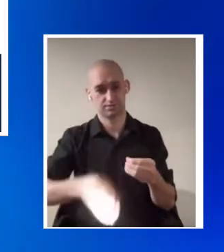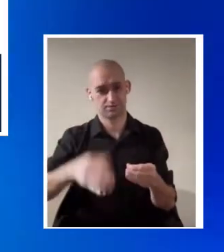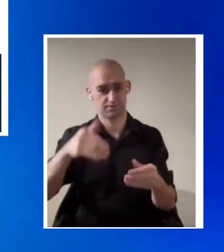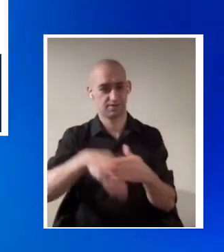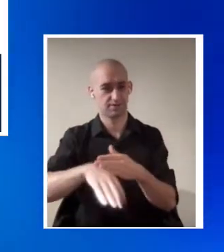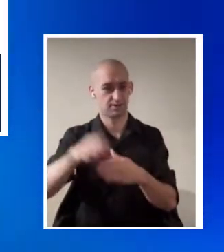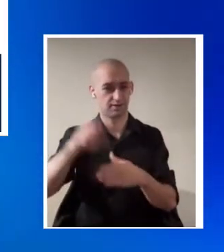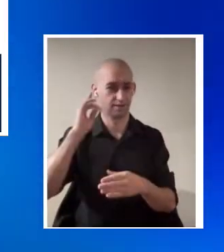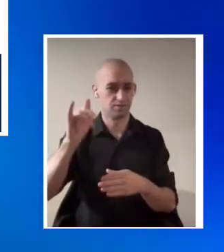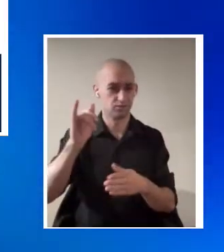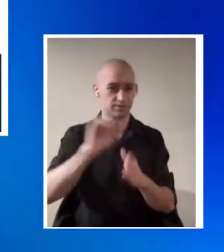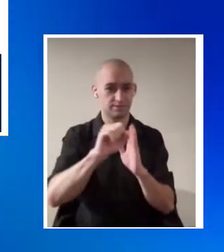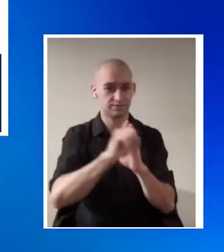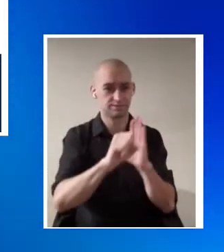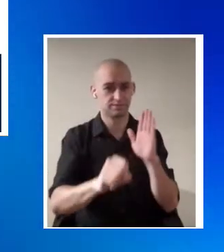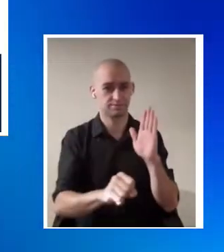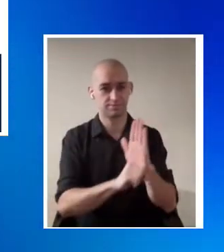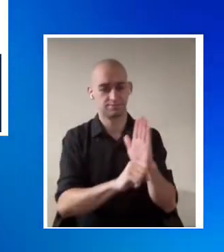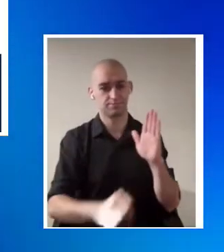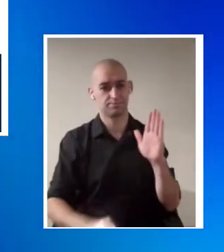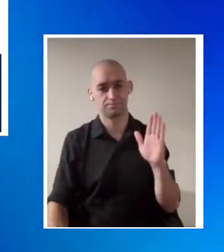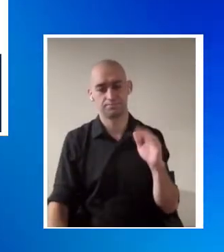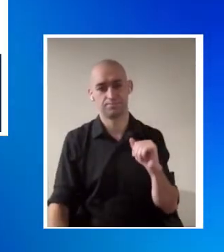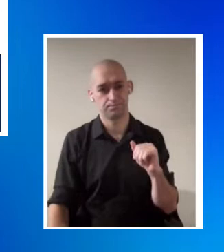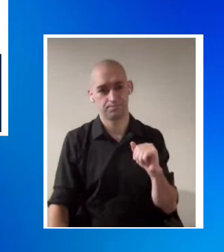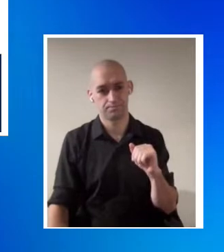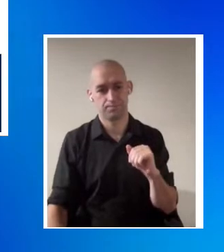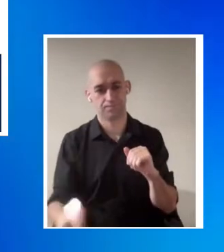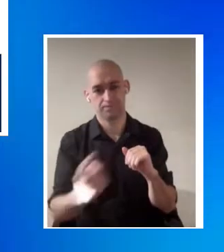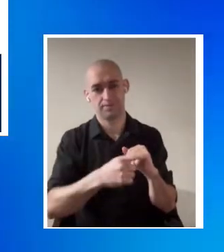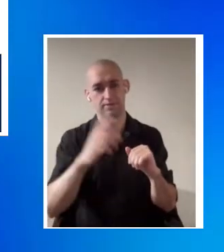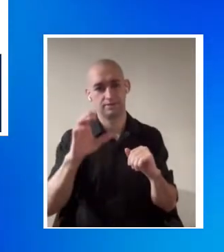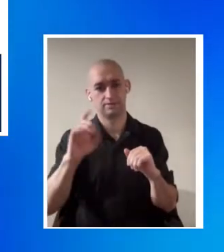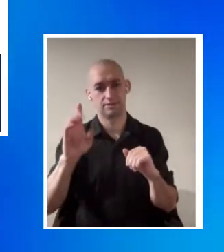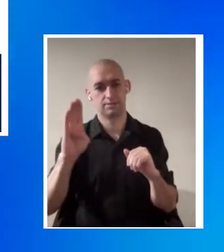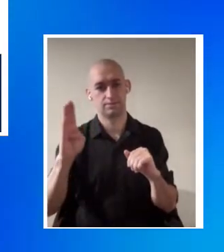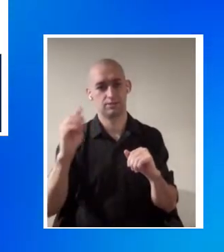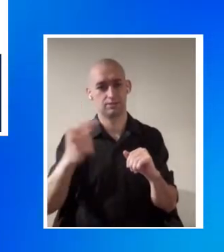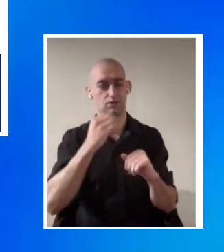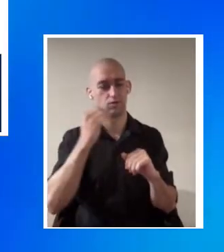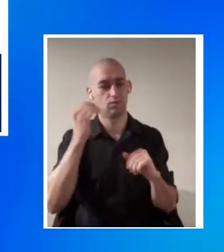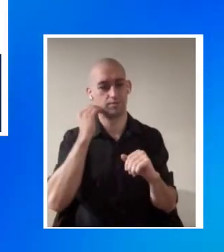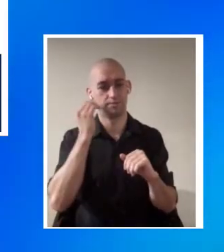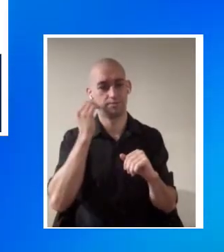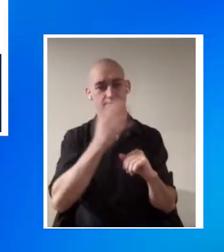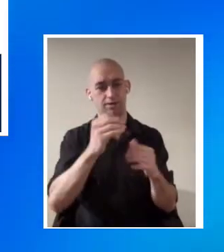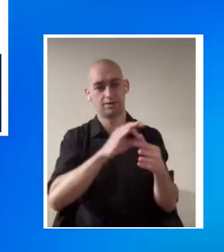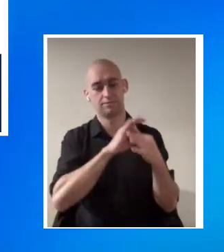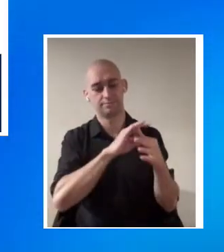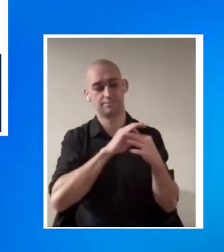Now let's turn it back to Rita, who's going to touch on CDBG, home, and ESG programs.